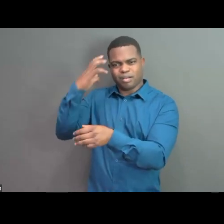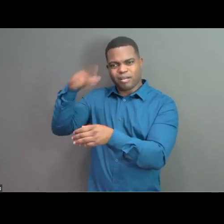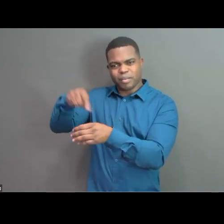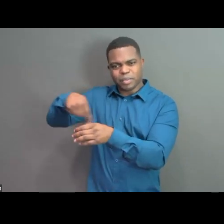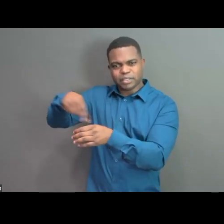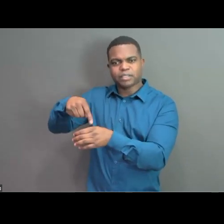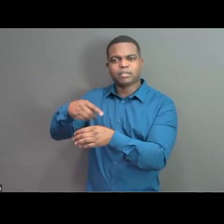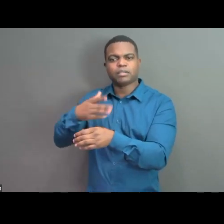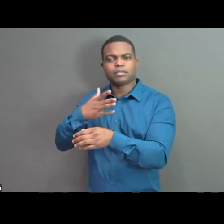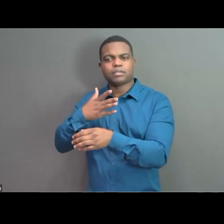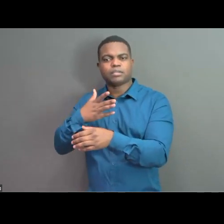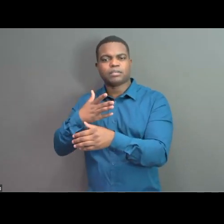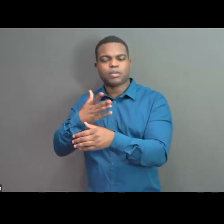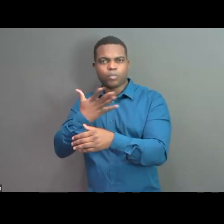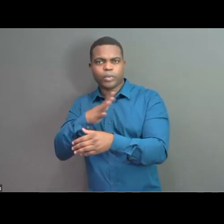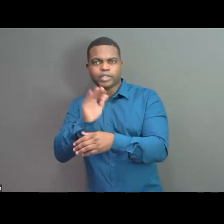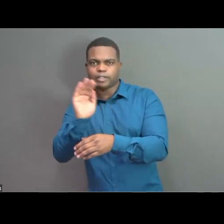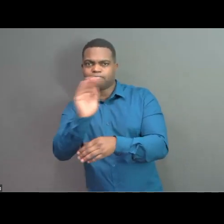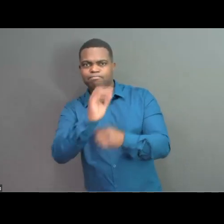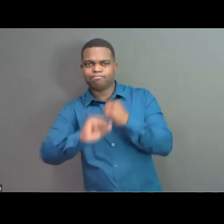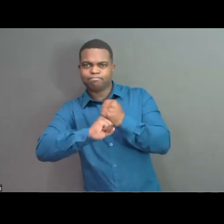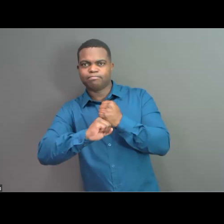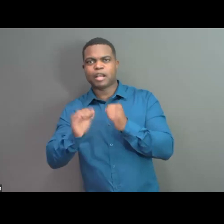is we do pop-up co-working. So we